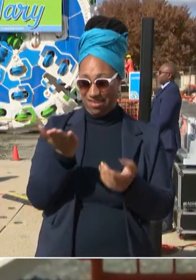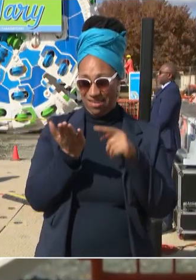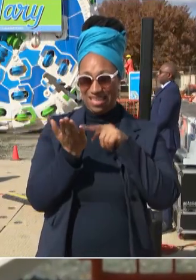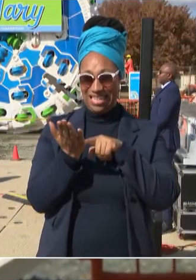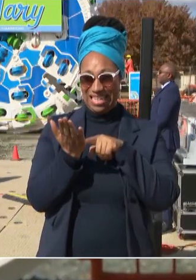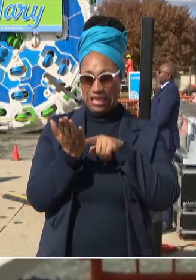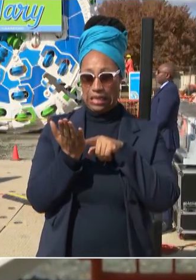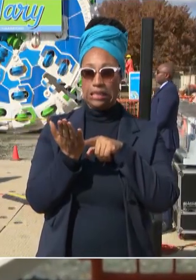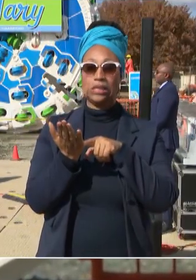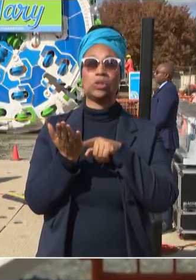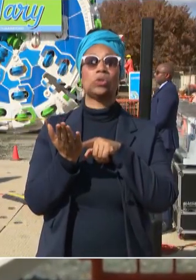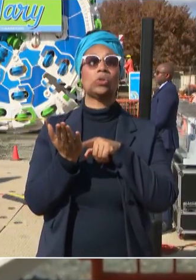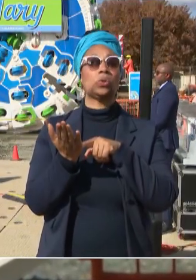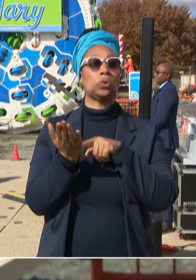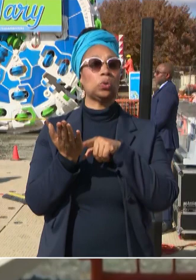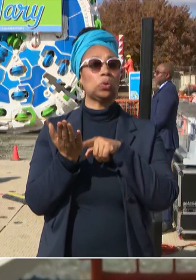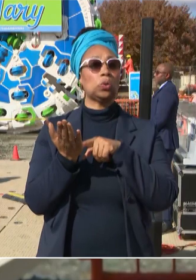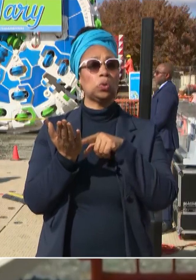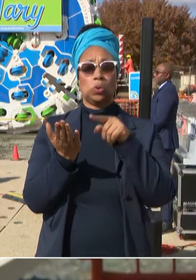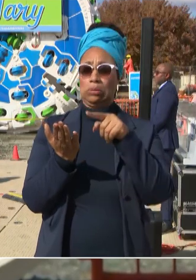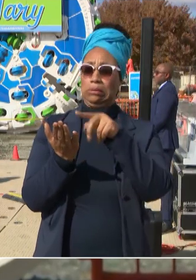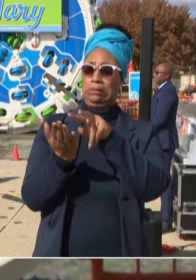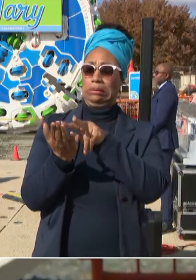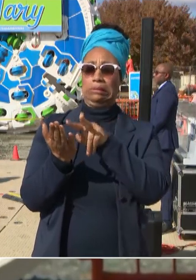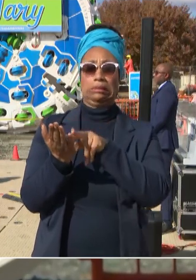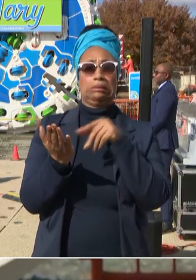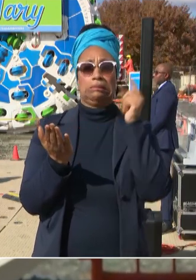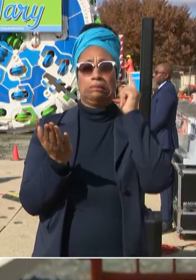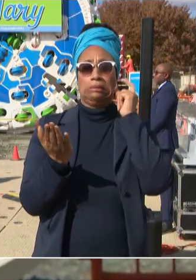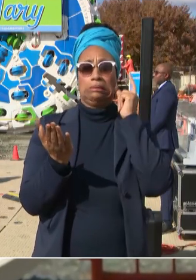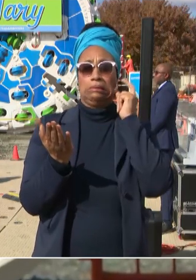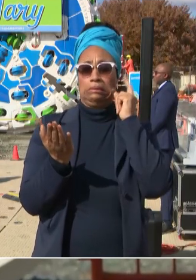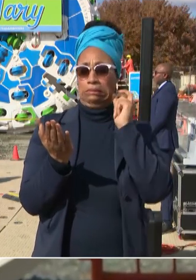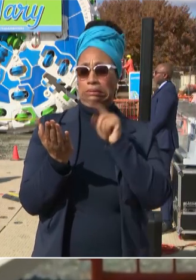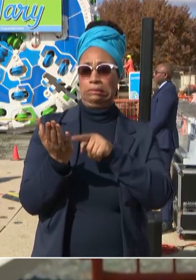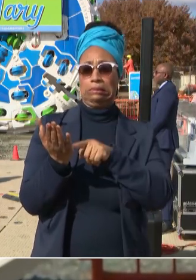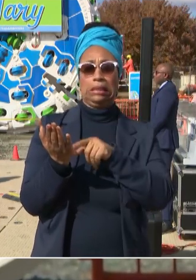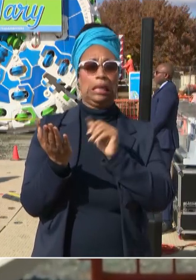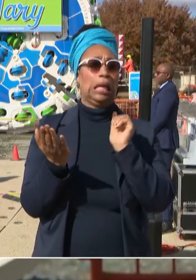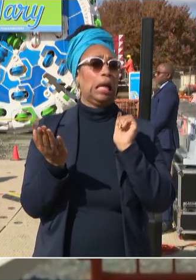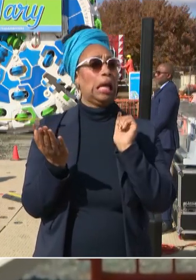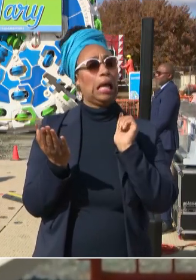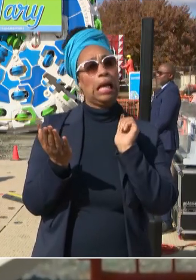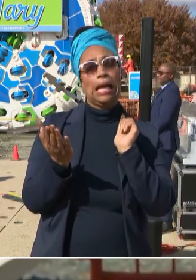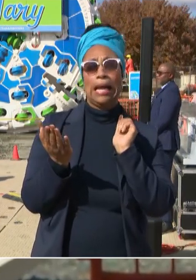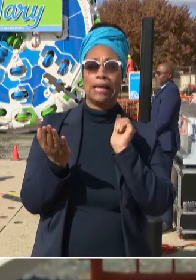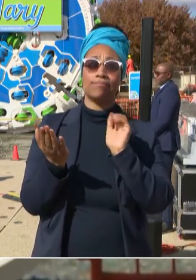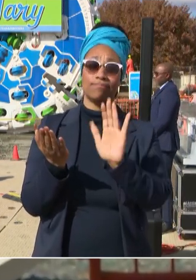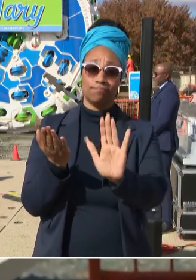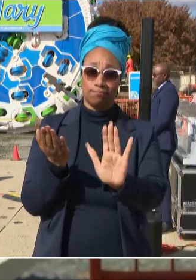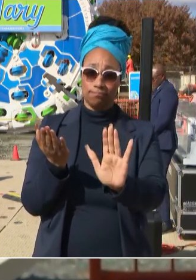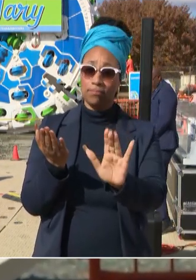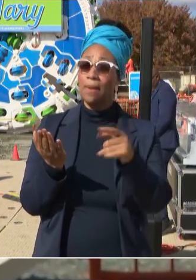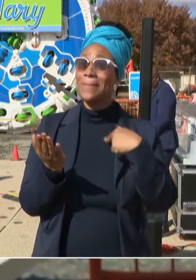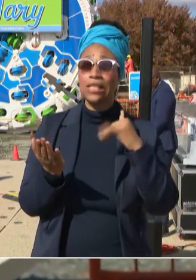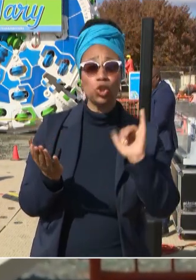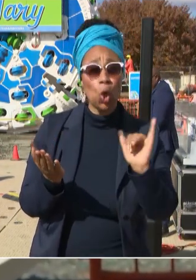they sometimes have some questions. And when they say they, I mean me too.